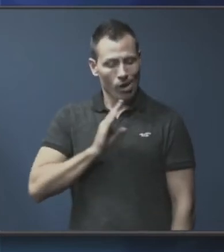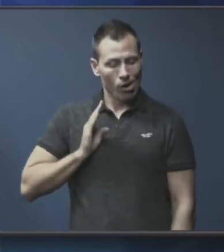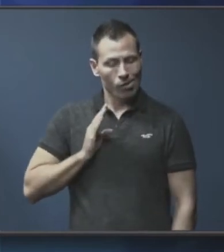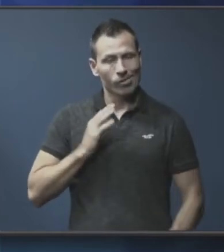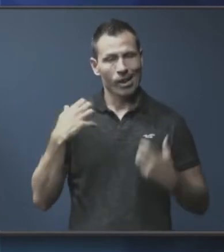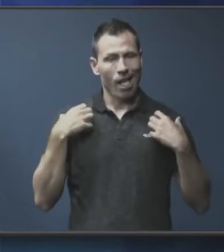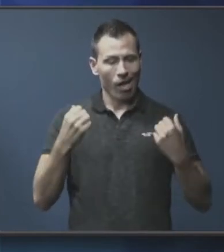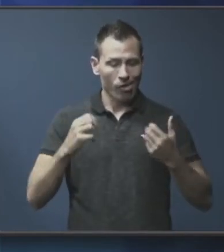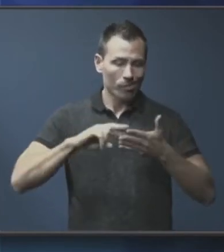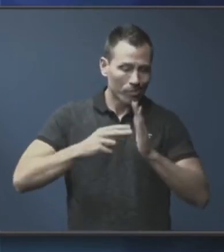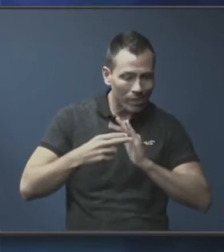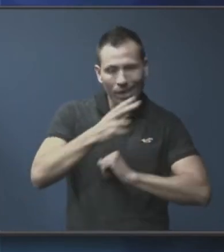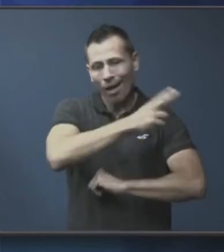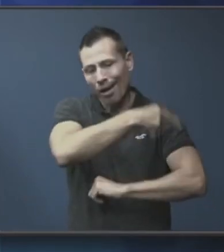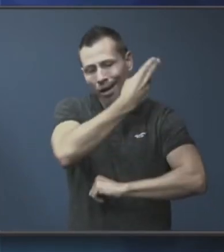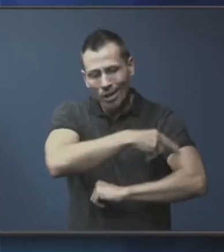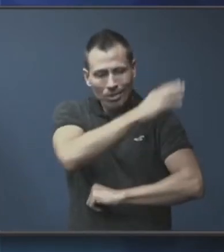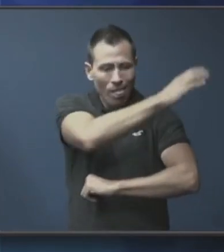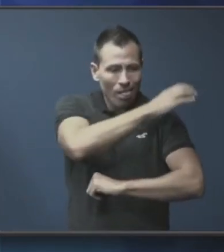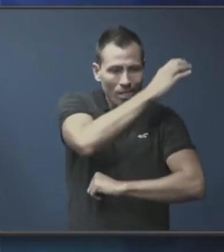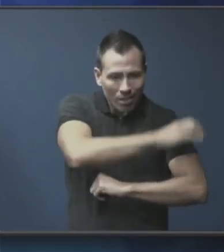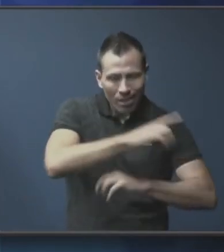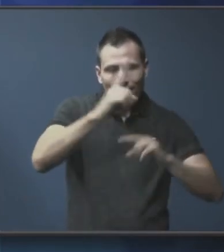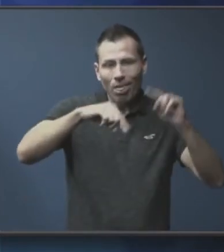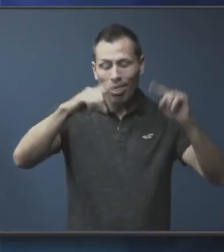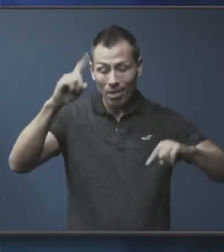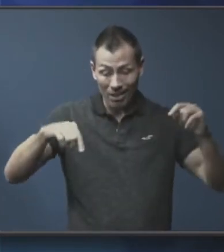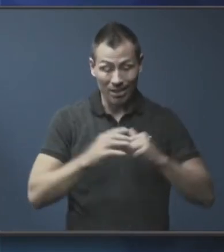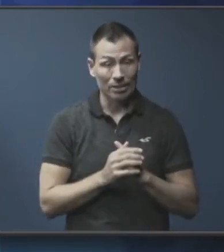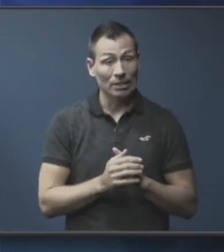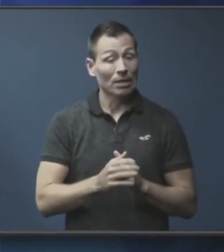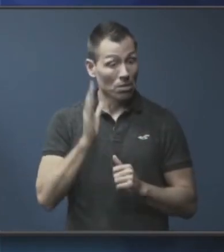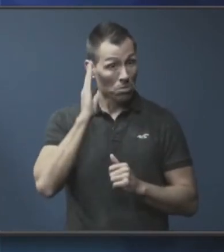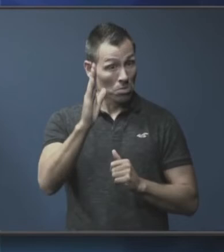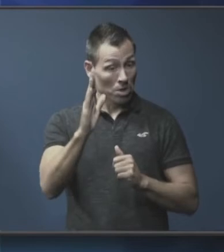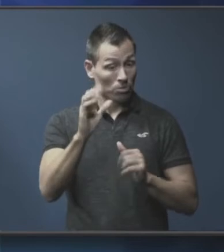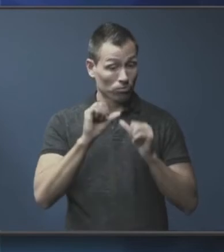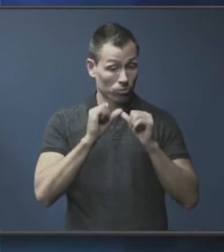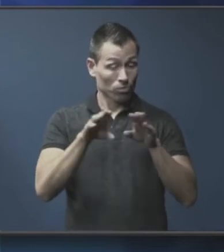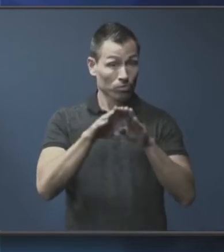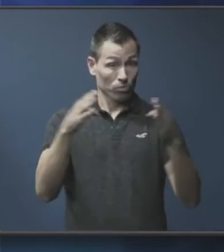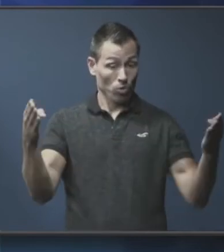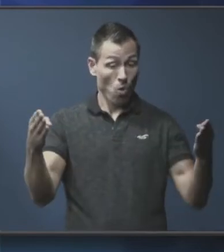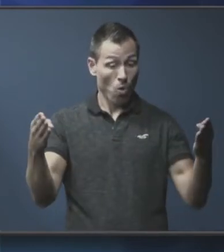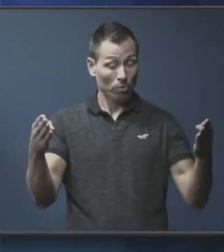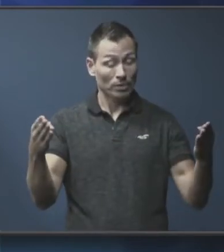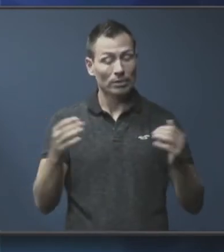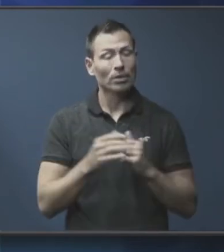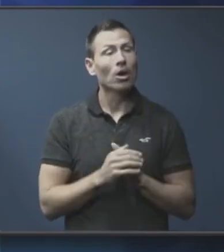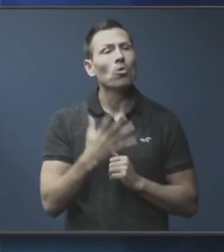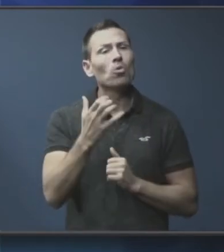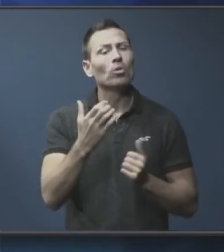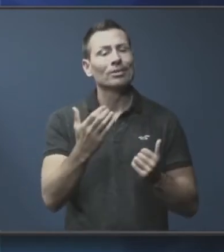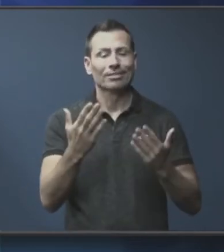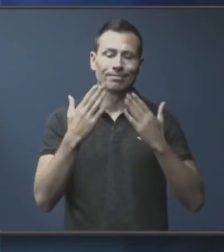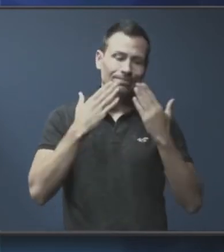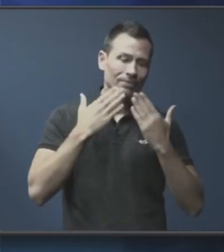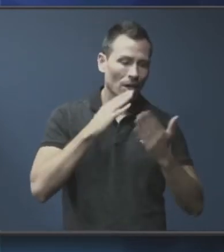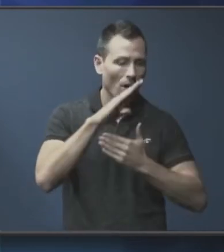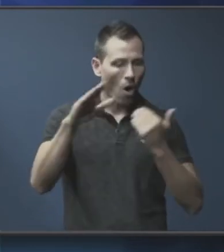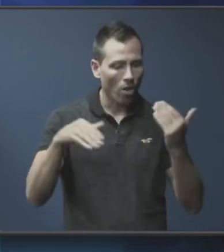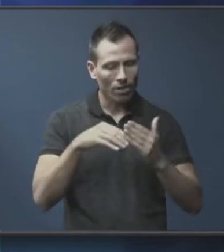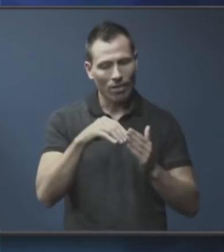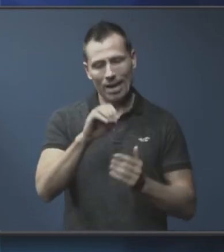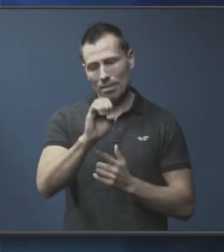Health hospitals remain open. We will continue to remain open. We would like to thank our EMS partners as well as our physicians